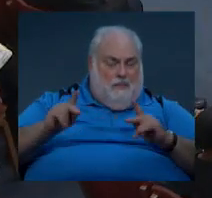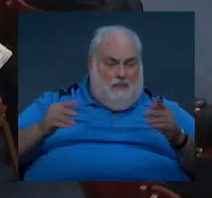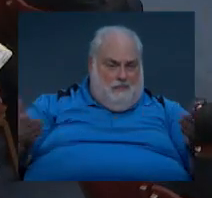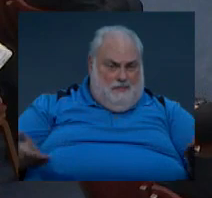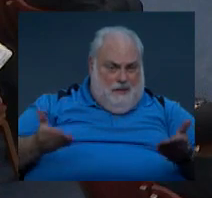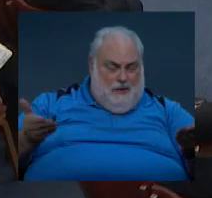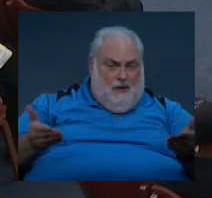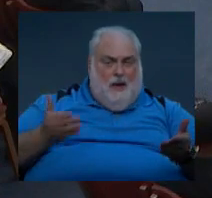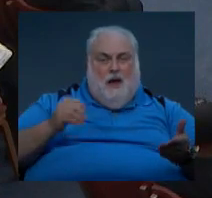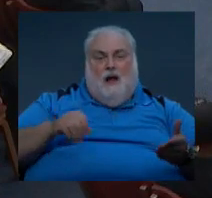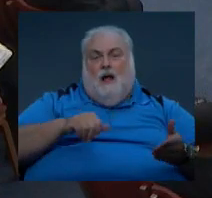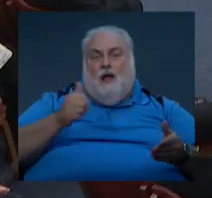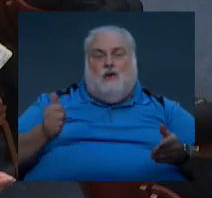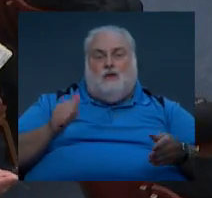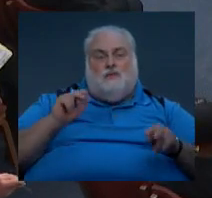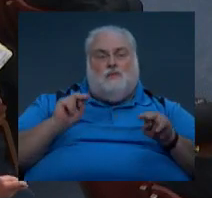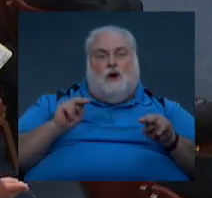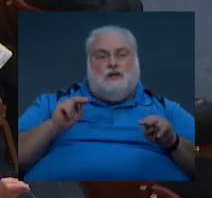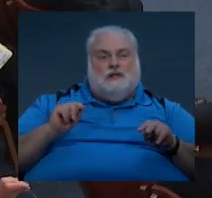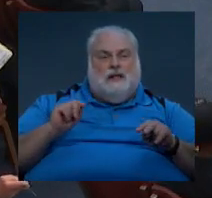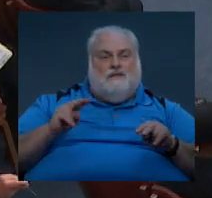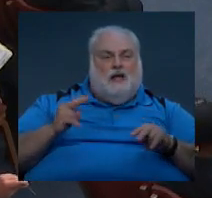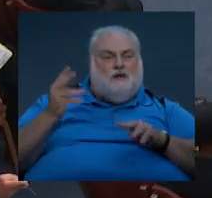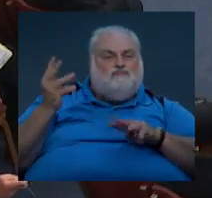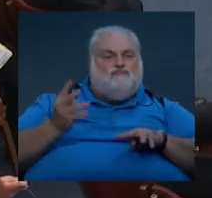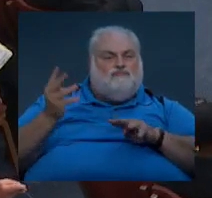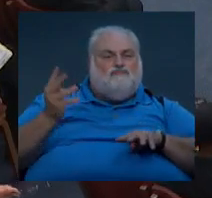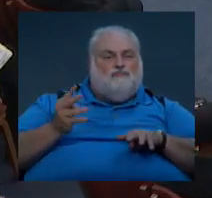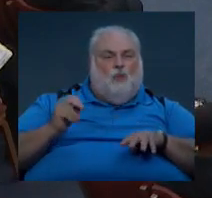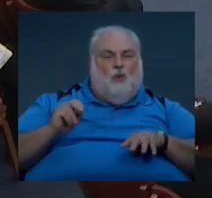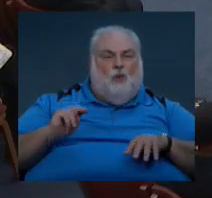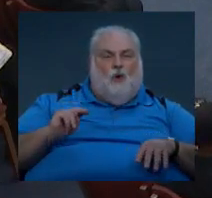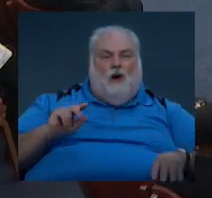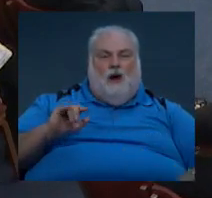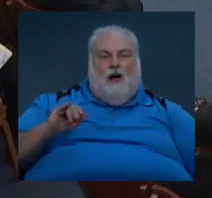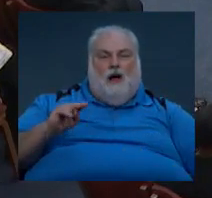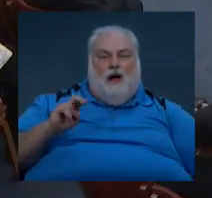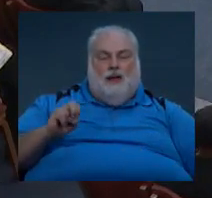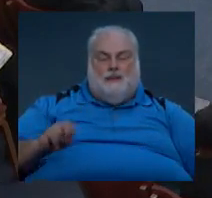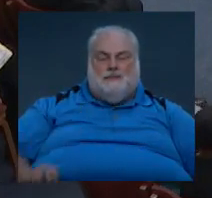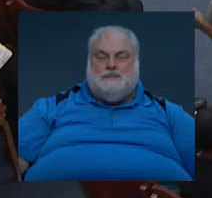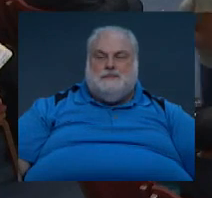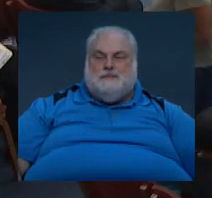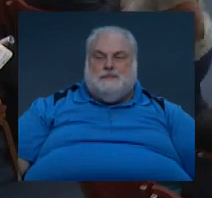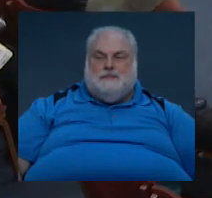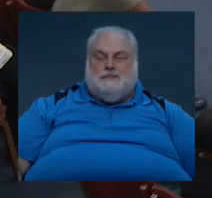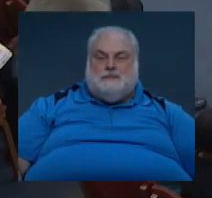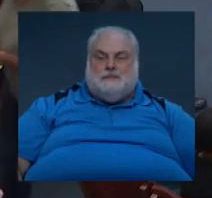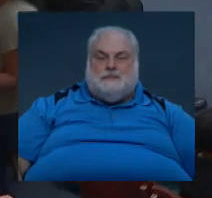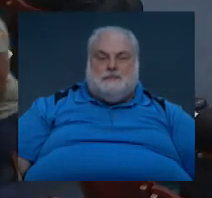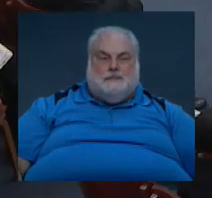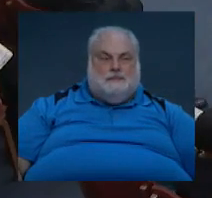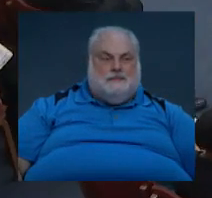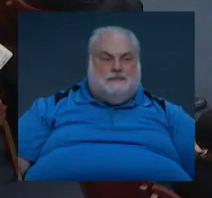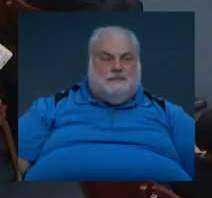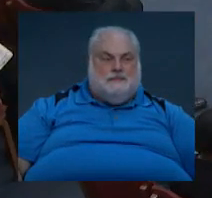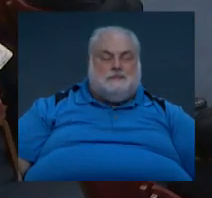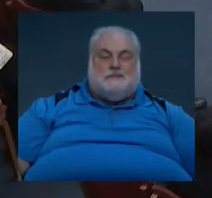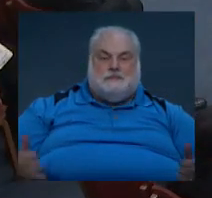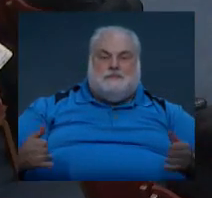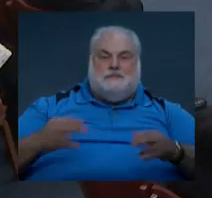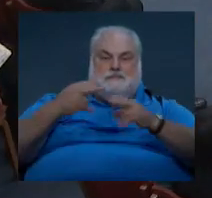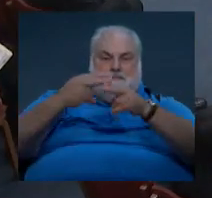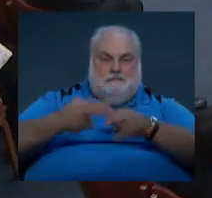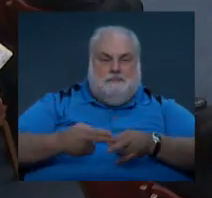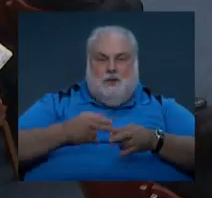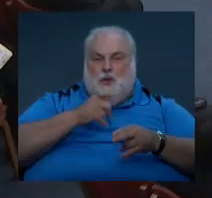well as those that are watching at home and streaming online. Madam Clerk, would you please read the roll? Call the roll.